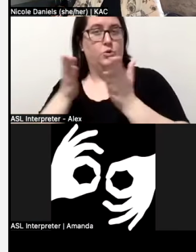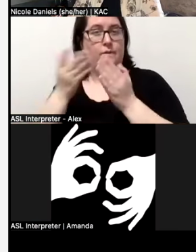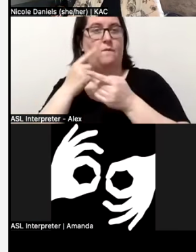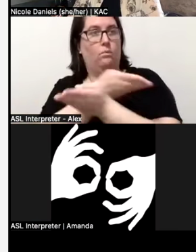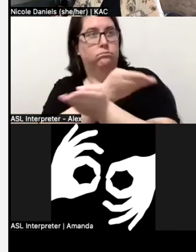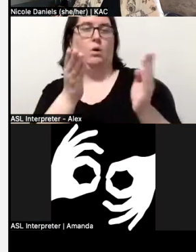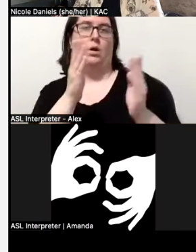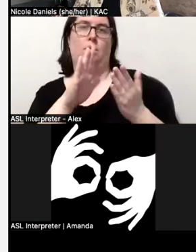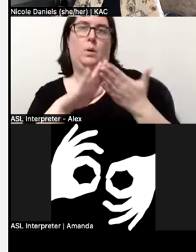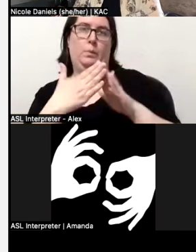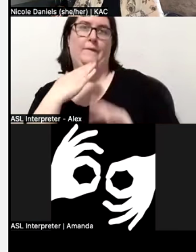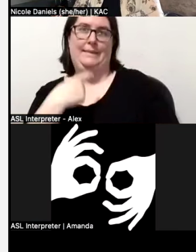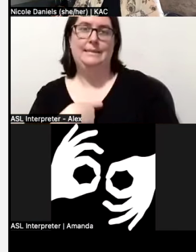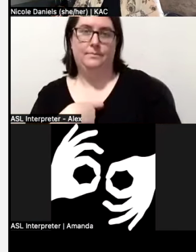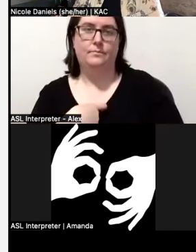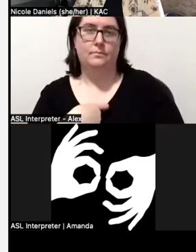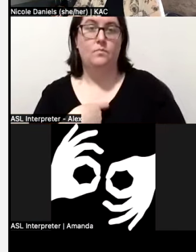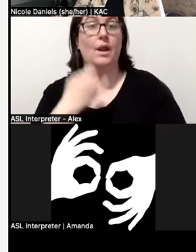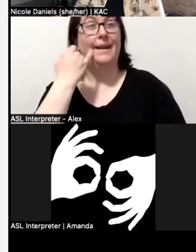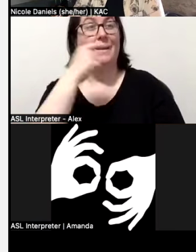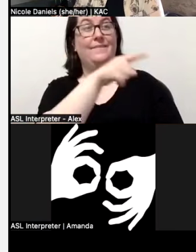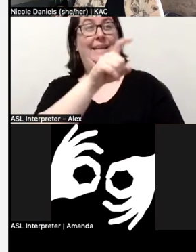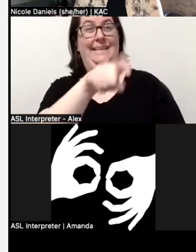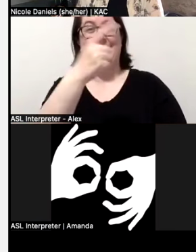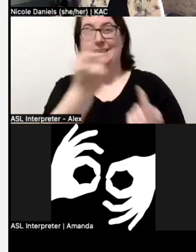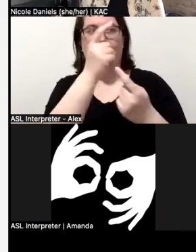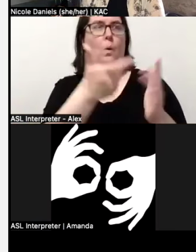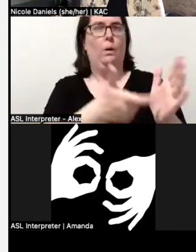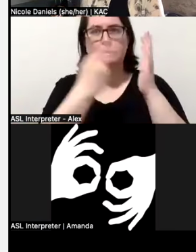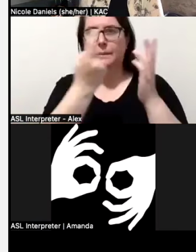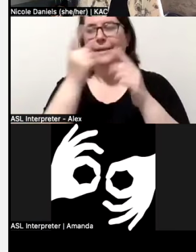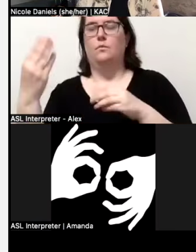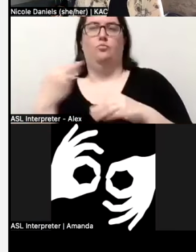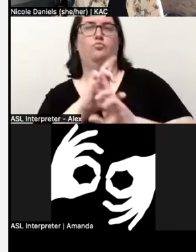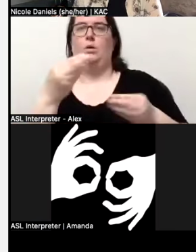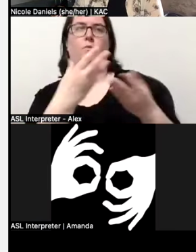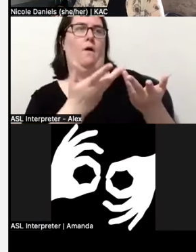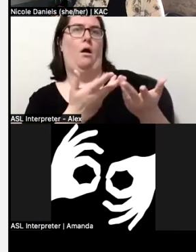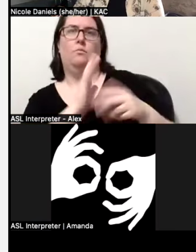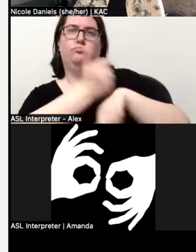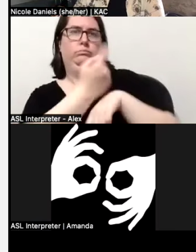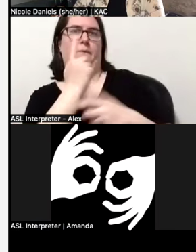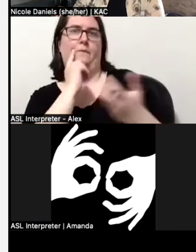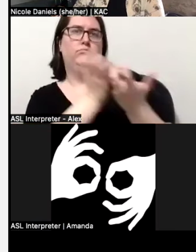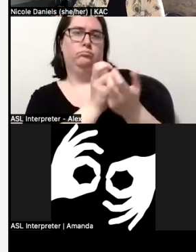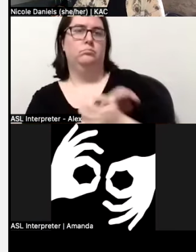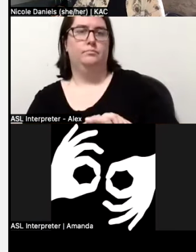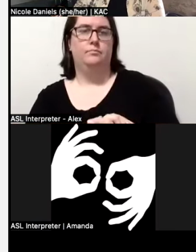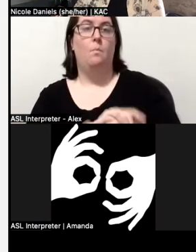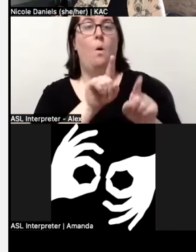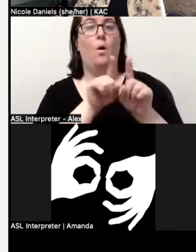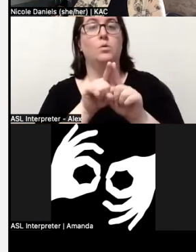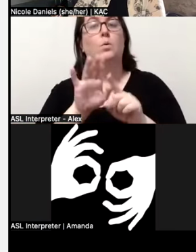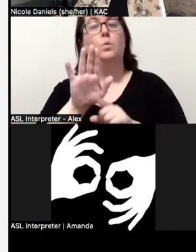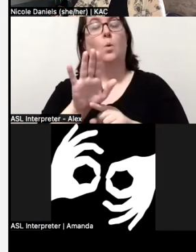and respond to community needs or demand. And finally, that there is a returning, consistent, or growing participation in your programs and